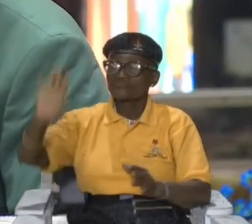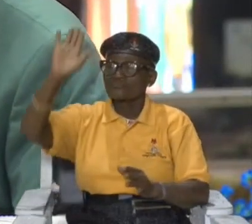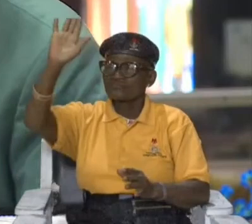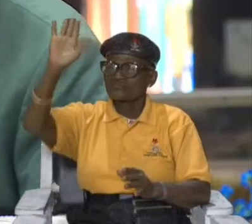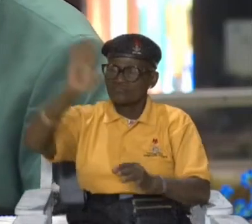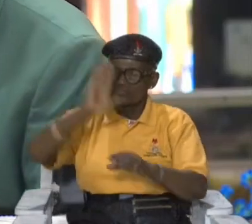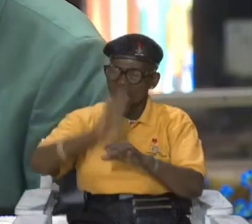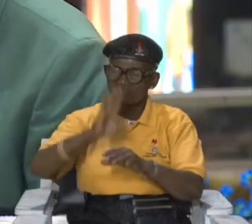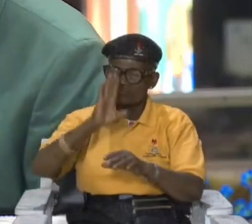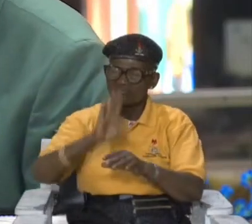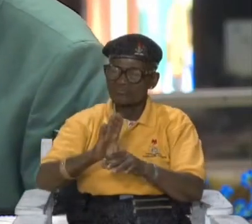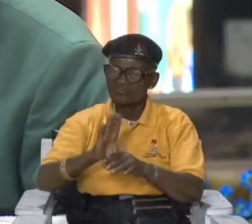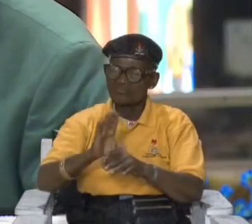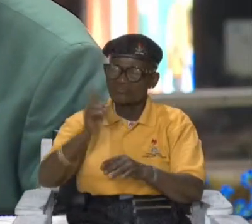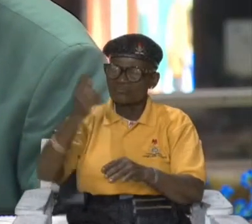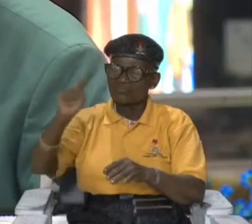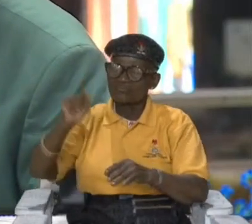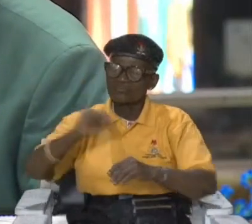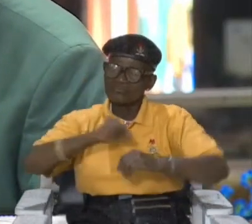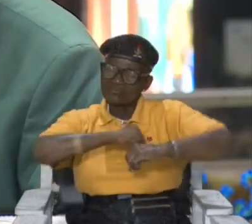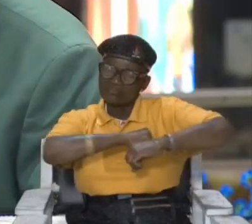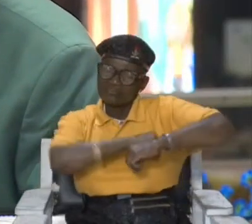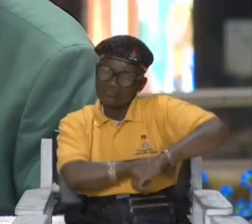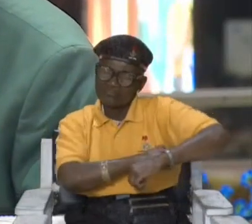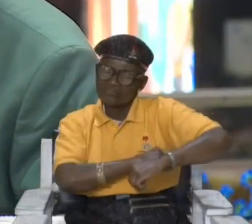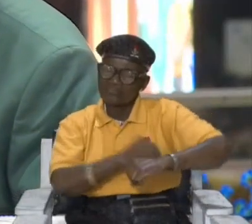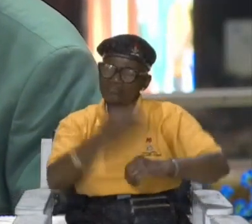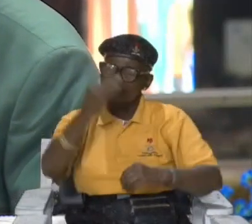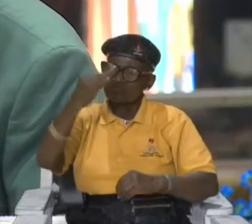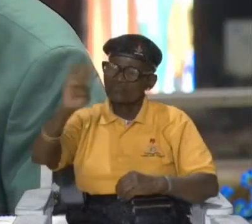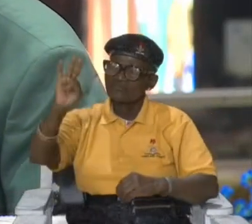the defender of the redeemed Christian Church of God.